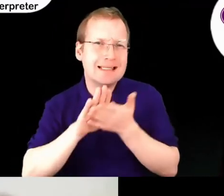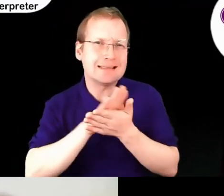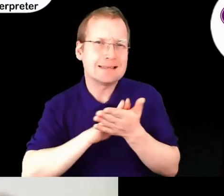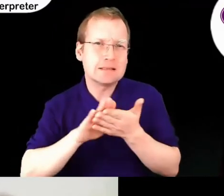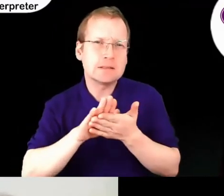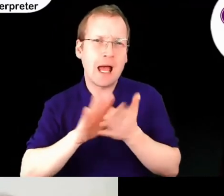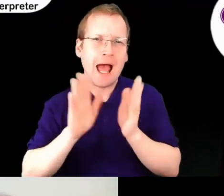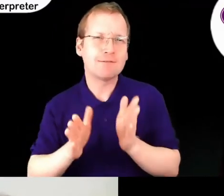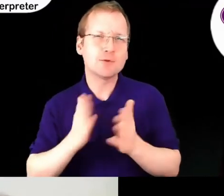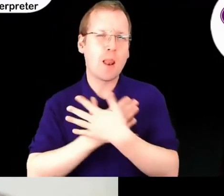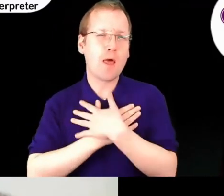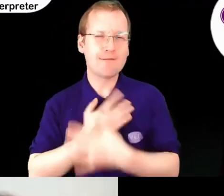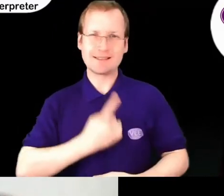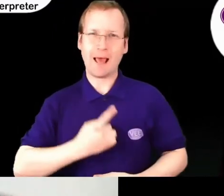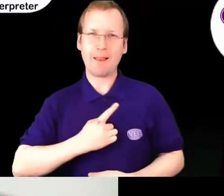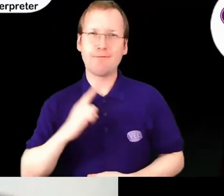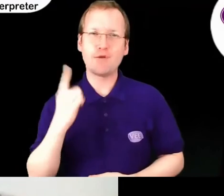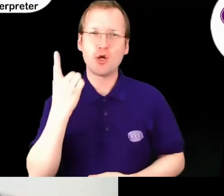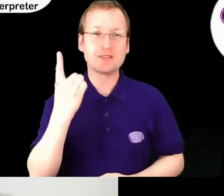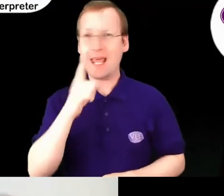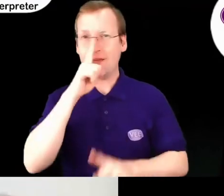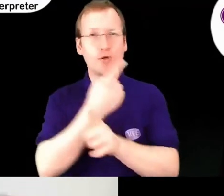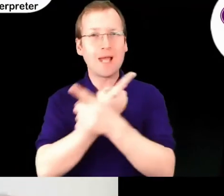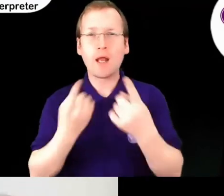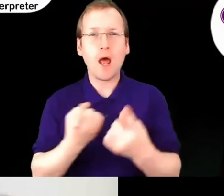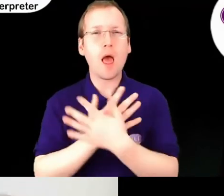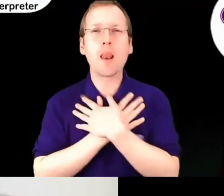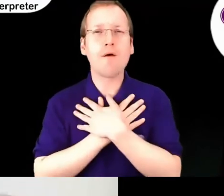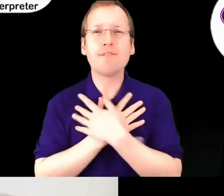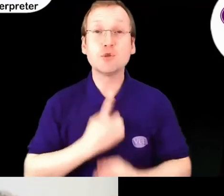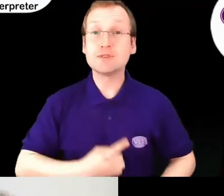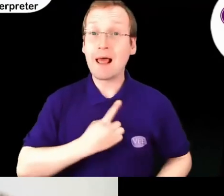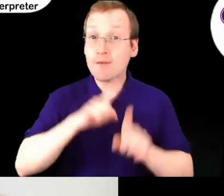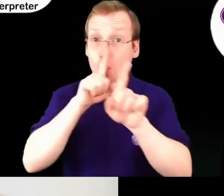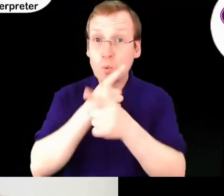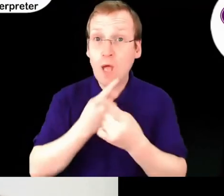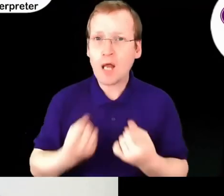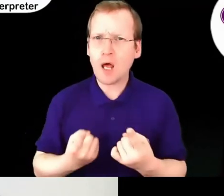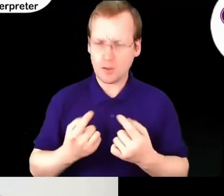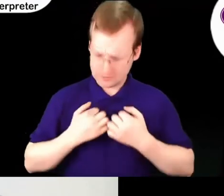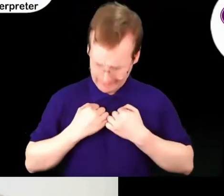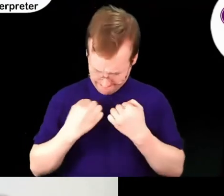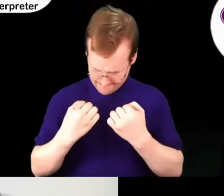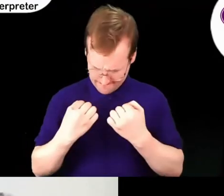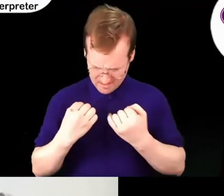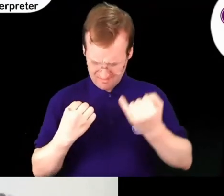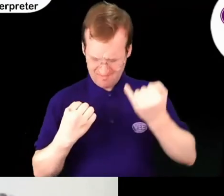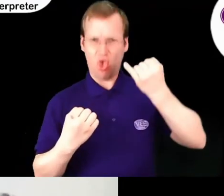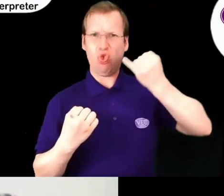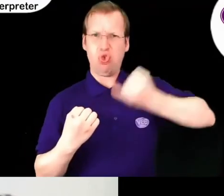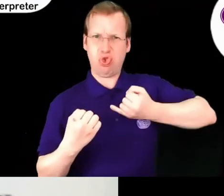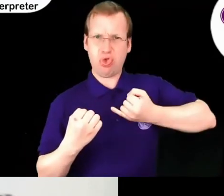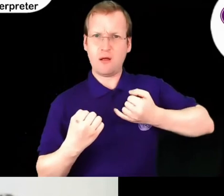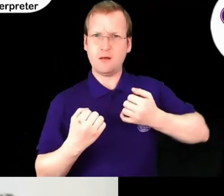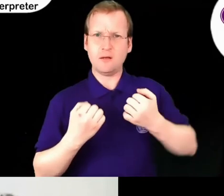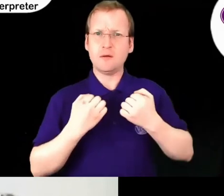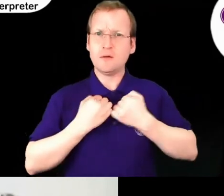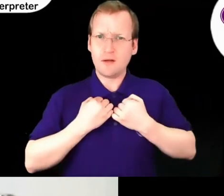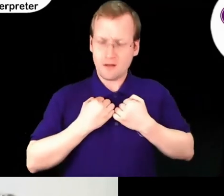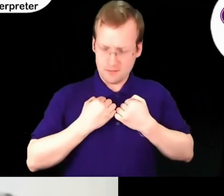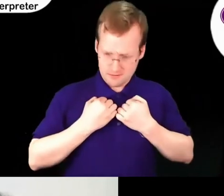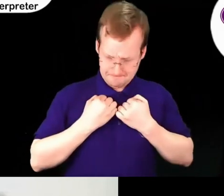self. And if you cannot love yourself, if you find yourself despicable, if you find yourself, you